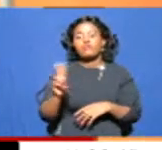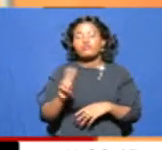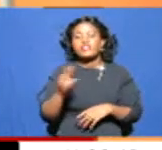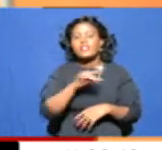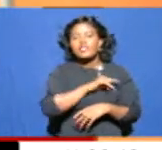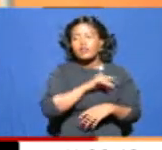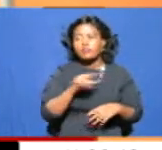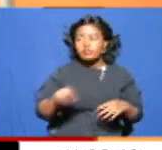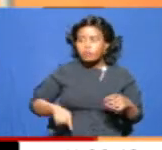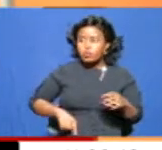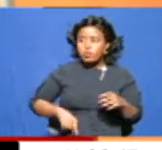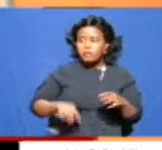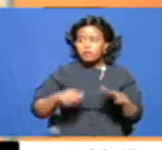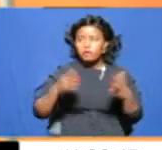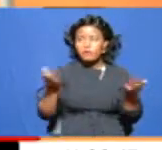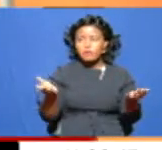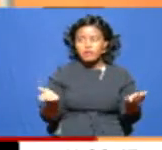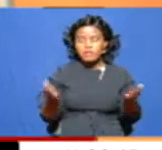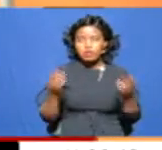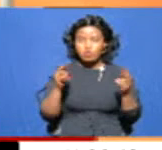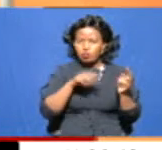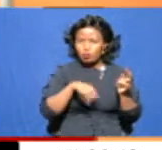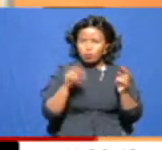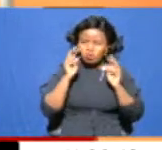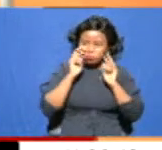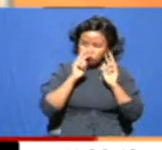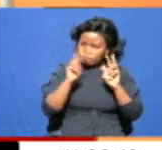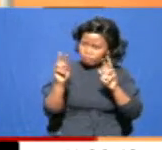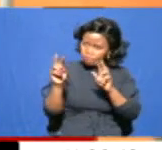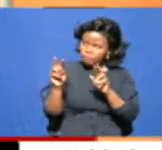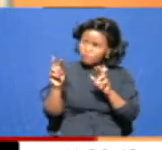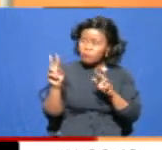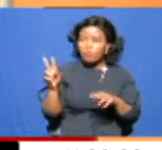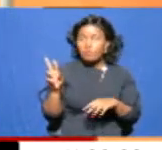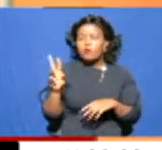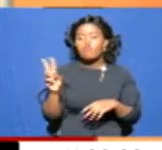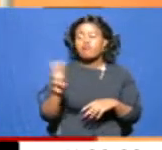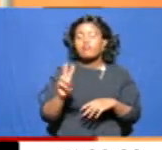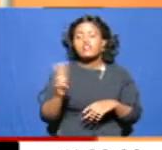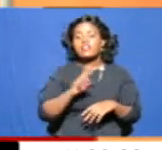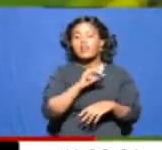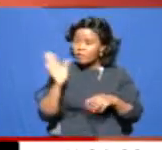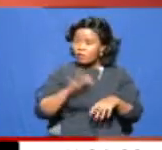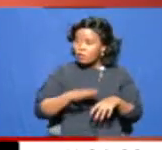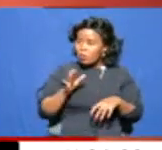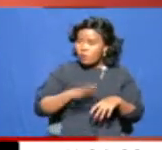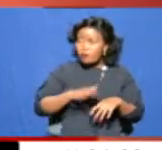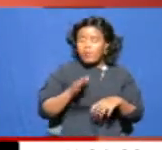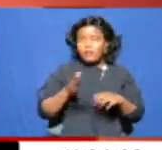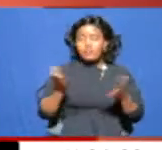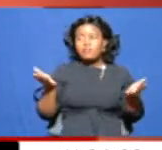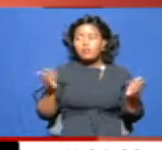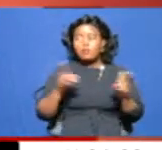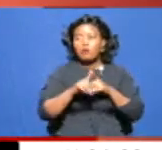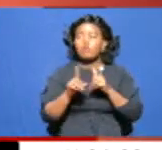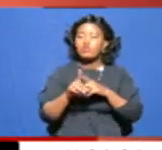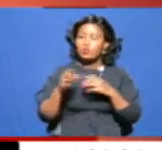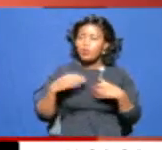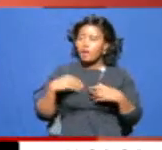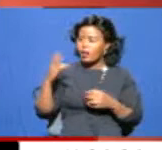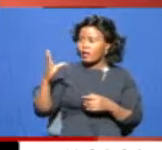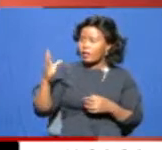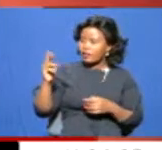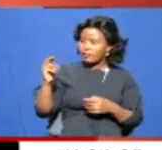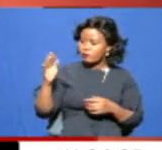just have a view as we discuss this, really. Vihiga Queens versus Mamelodi Sundowns. Just the likes of Cynthia